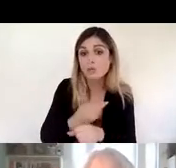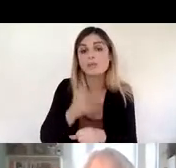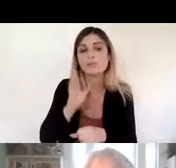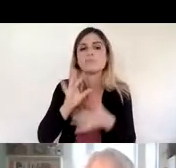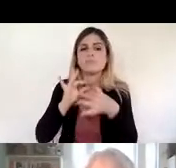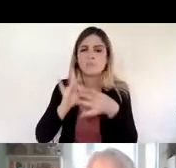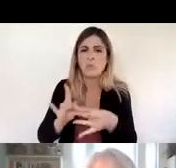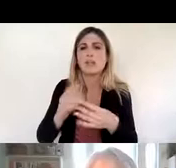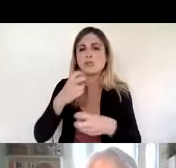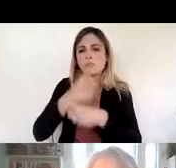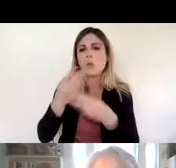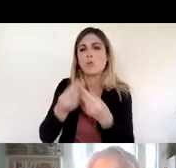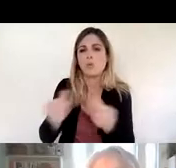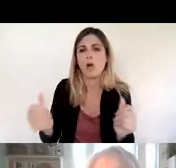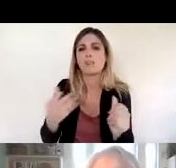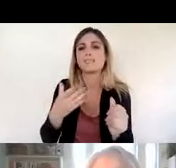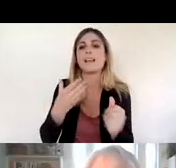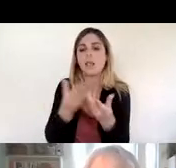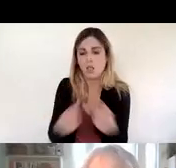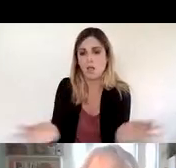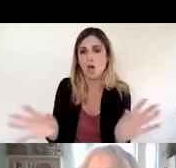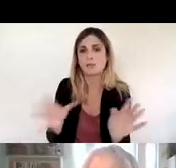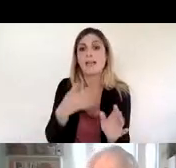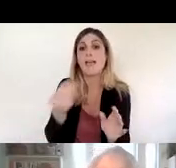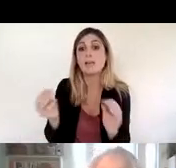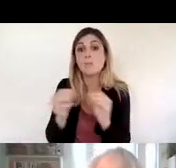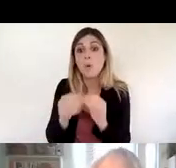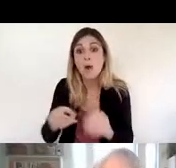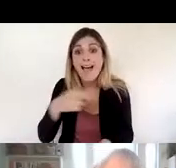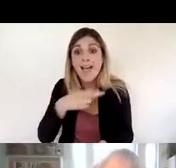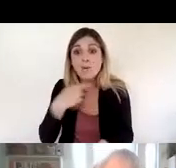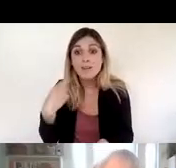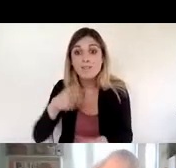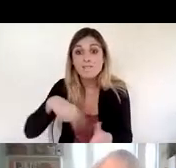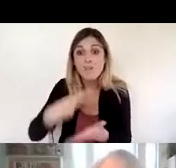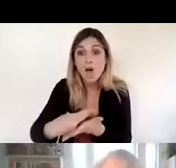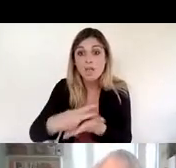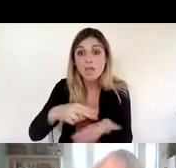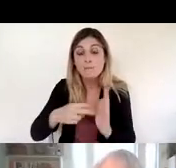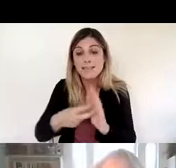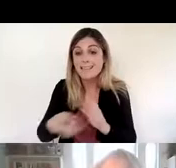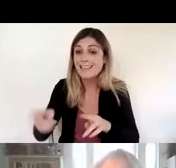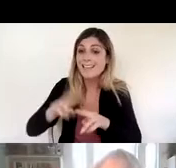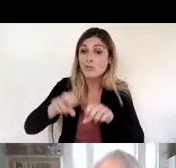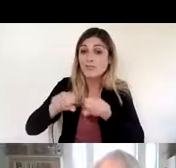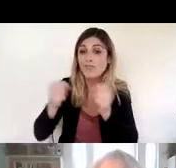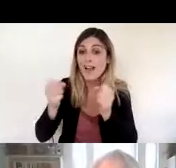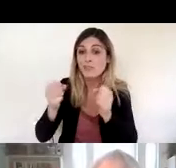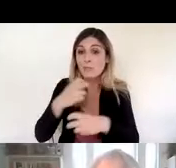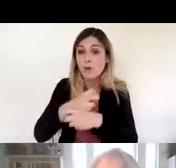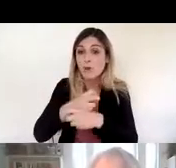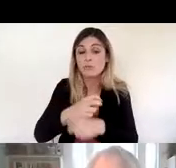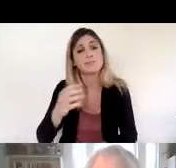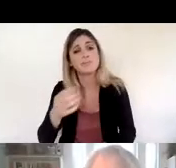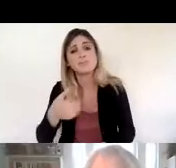associated with a greater risk of falling, which increases the risk of fracture. So it's okay to have a glass of wine with dinner if that's